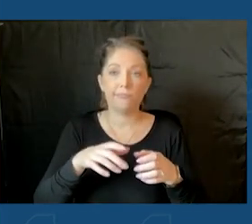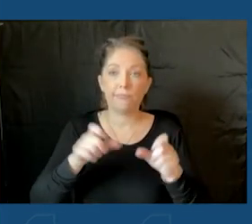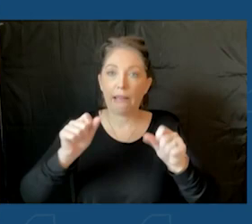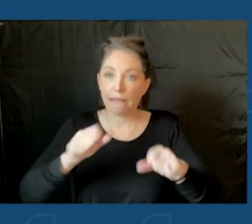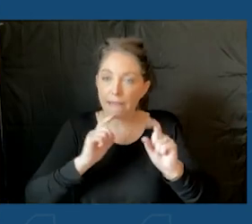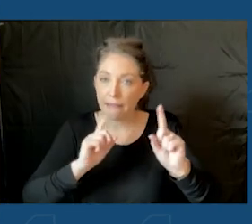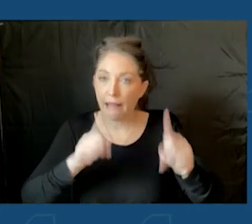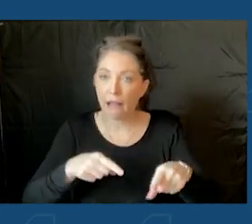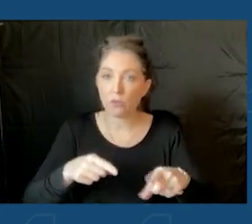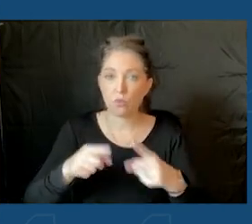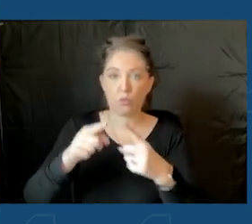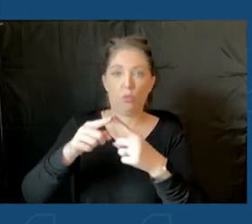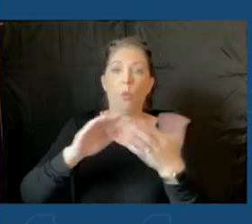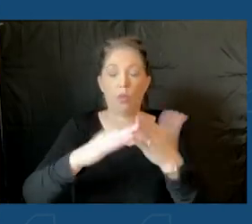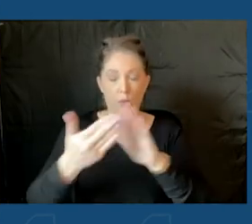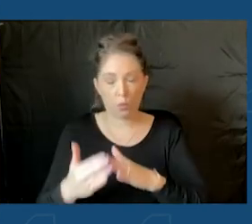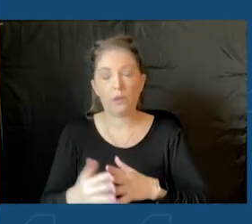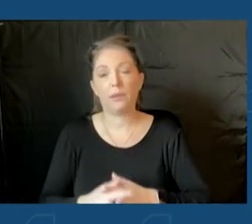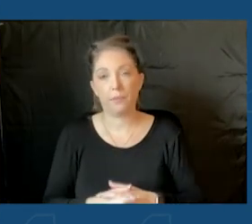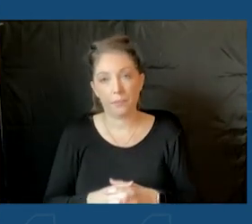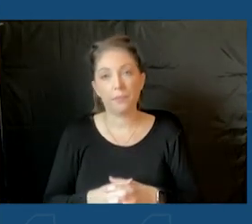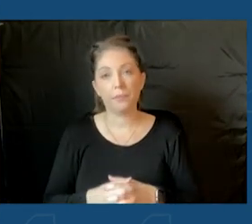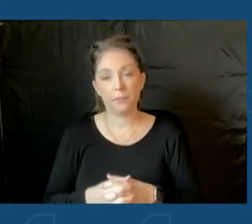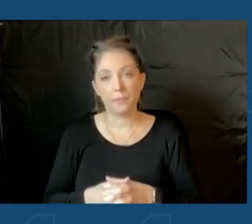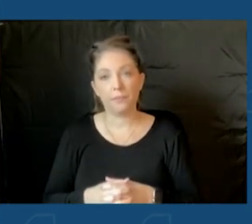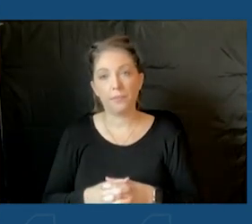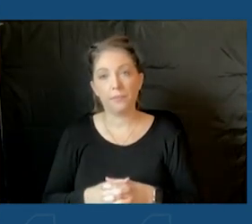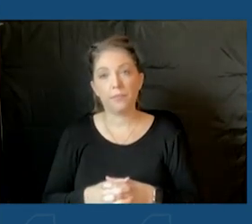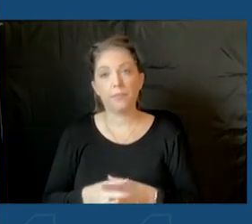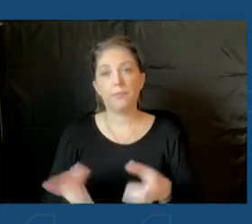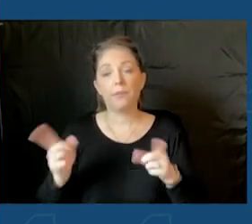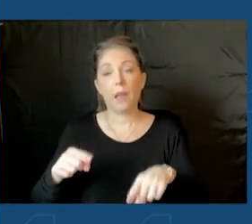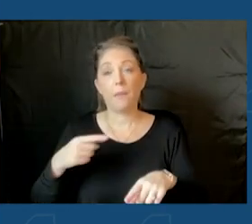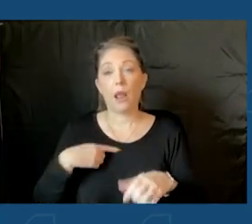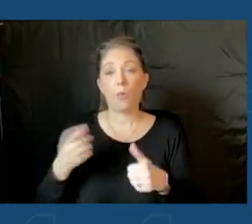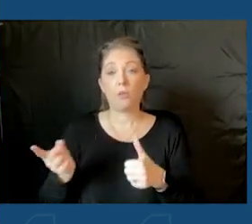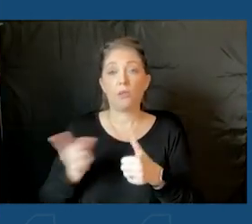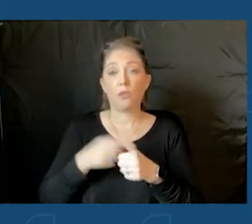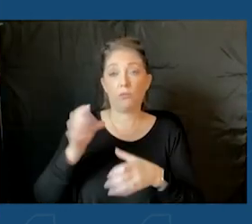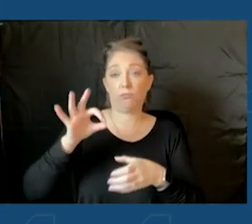the community. You know, when I first got elected to Congress,